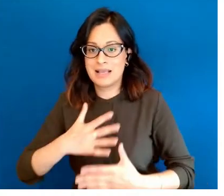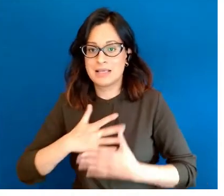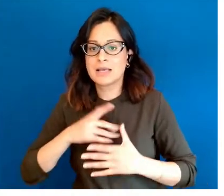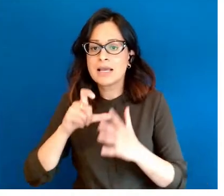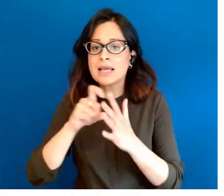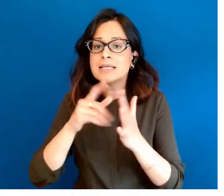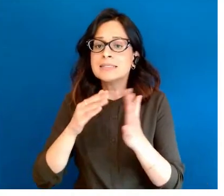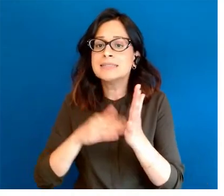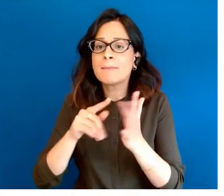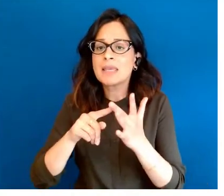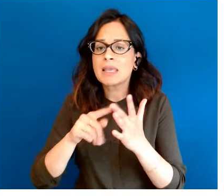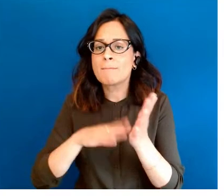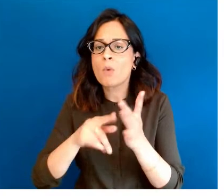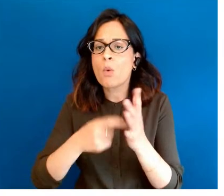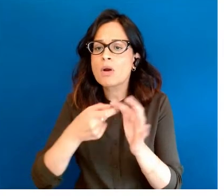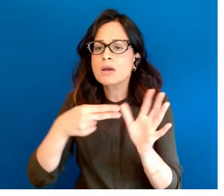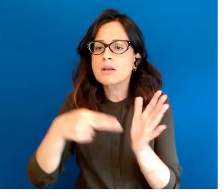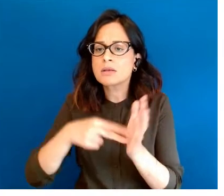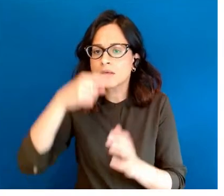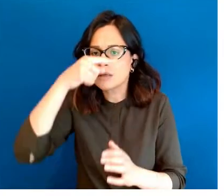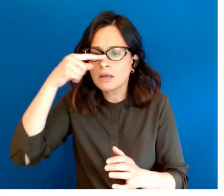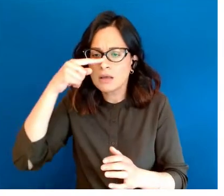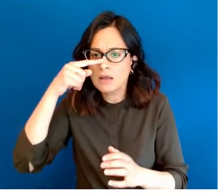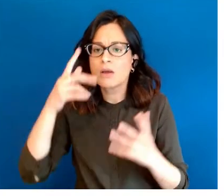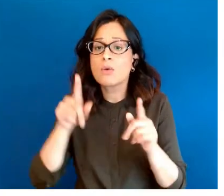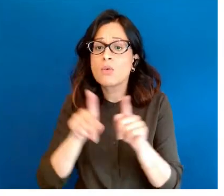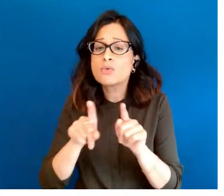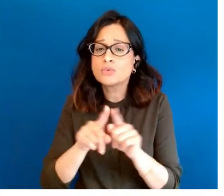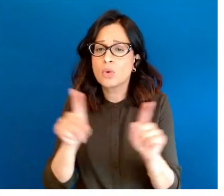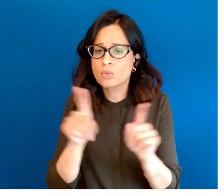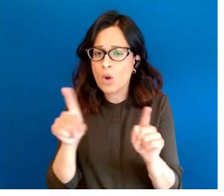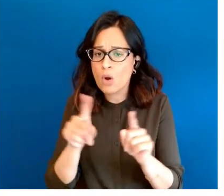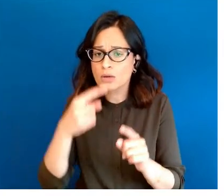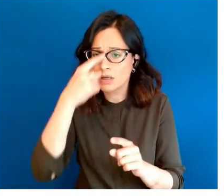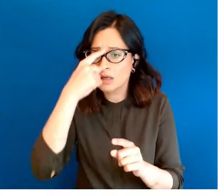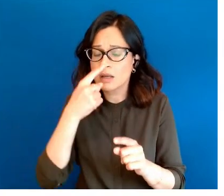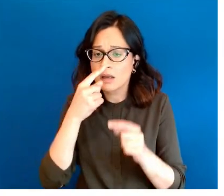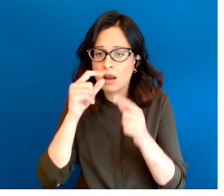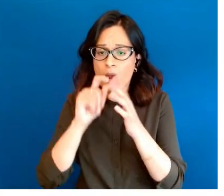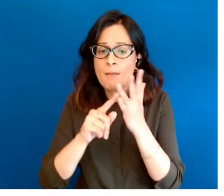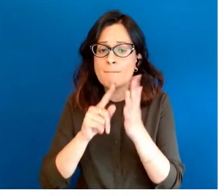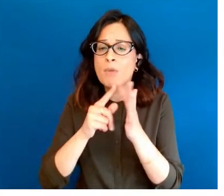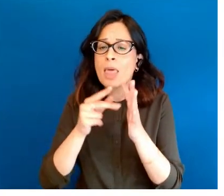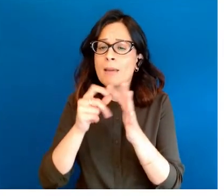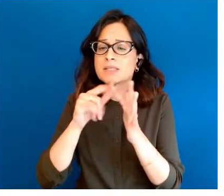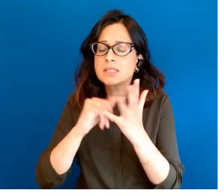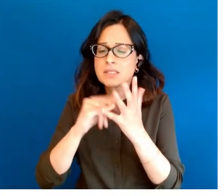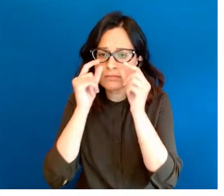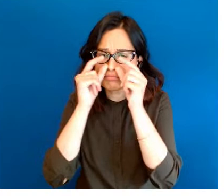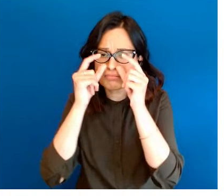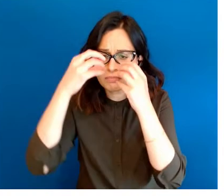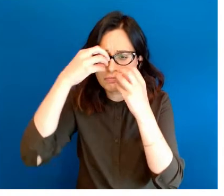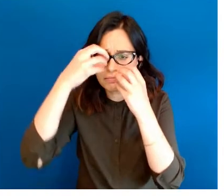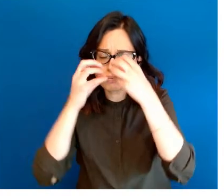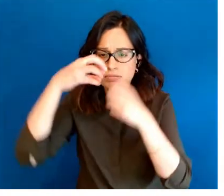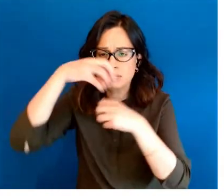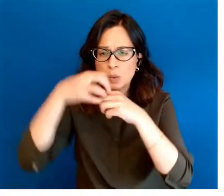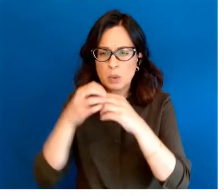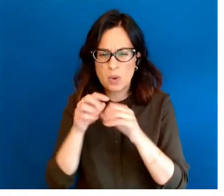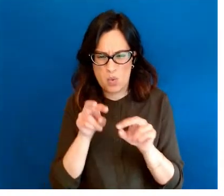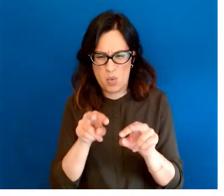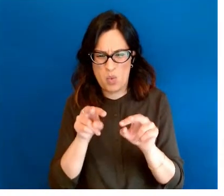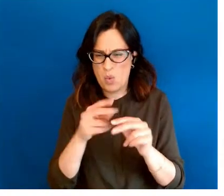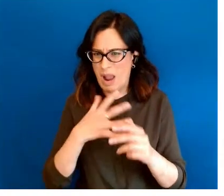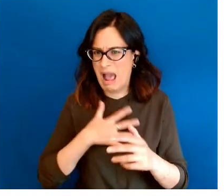in those shyness, hypertrophy of the turbinates, nasal polyps. Nasal polyps are always an indication of poor asthma control, but if